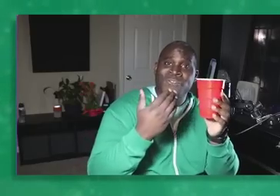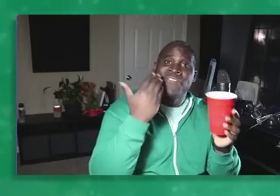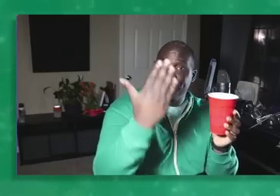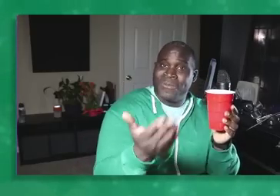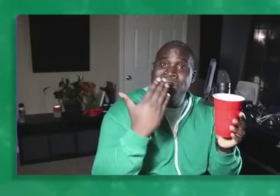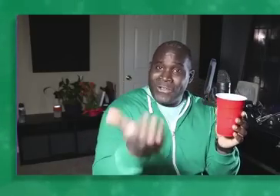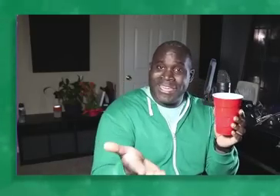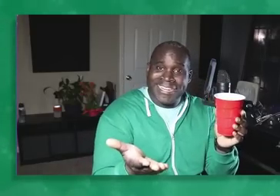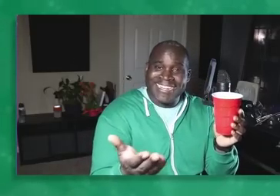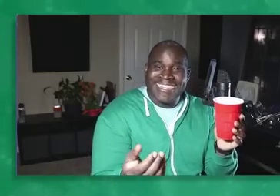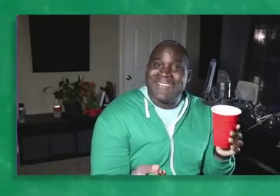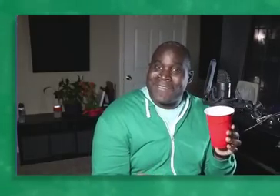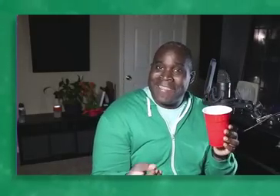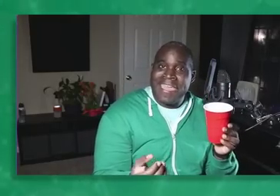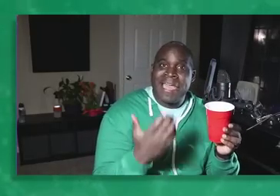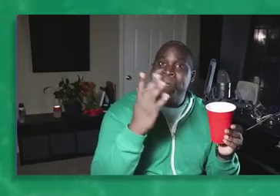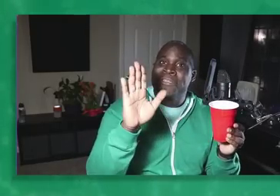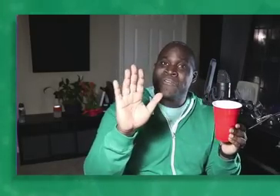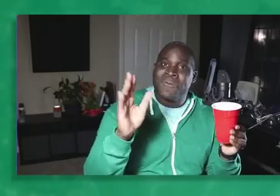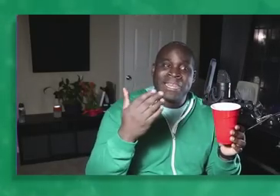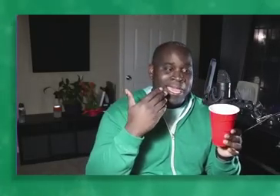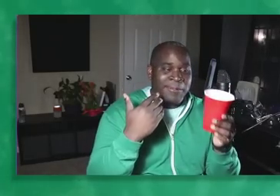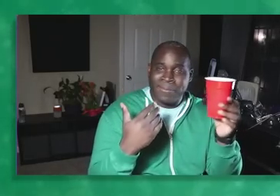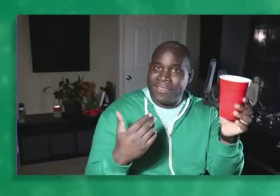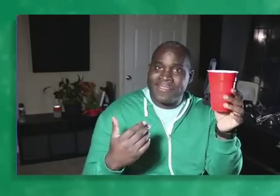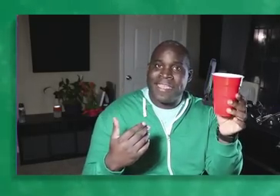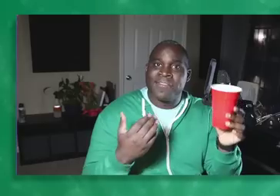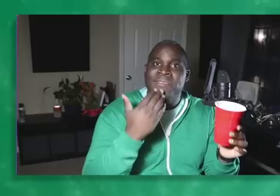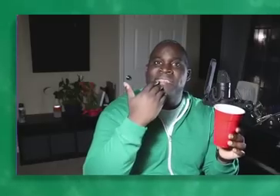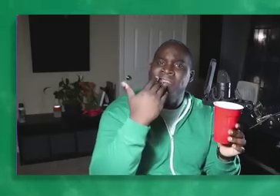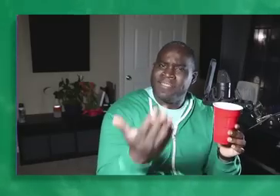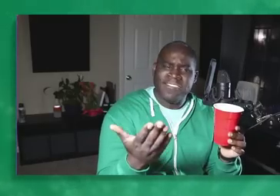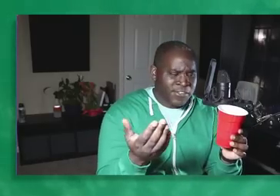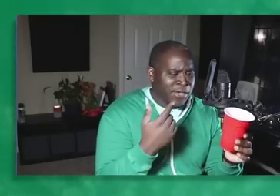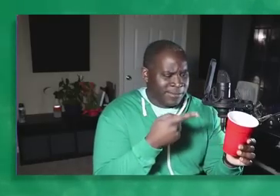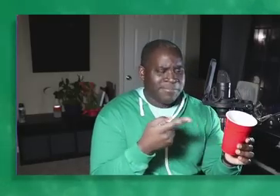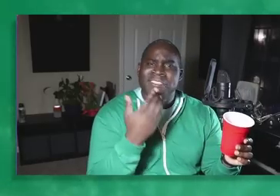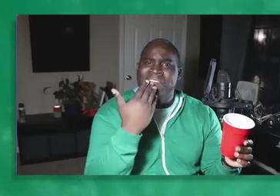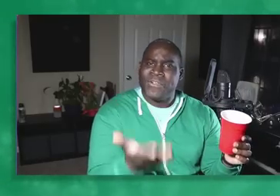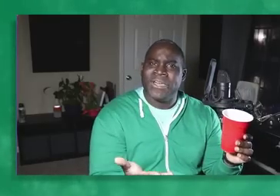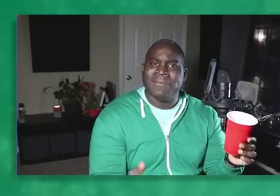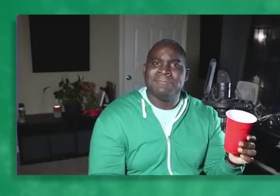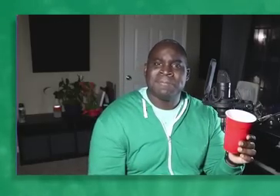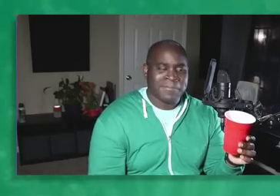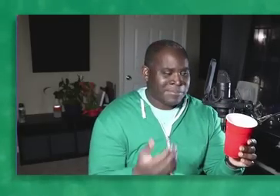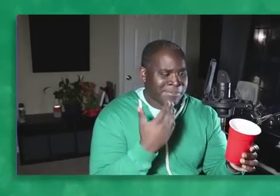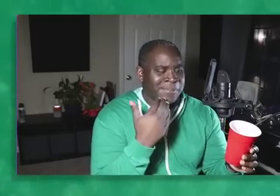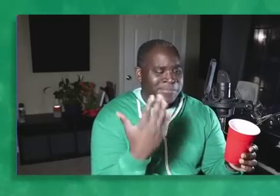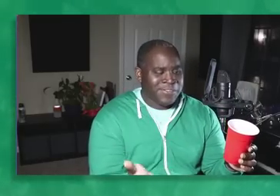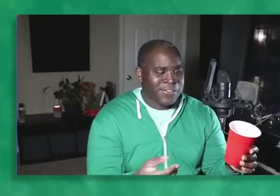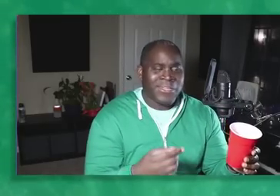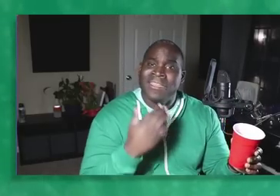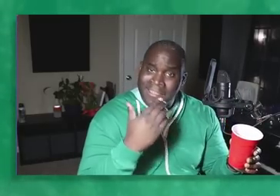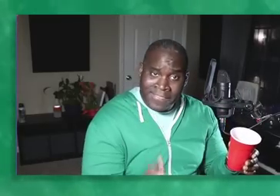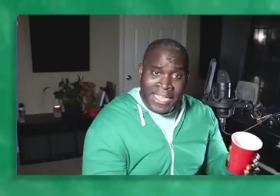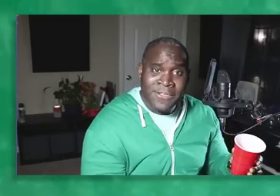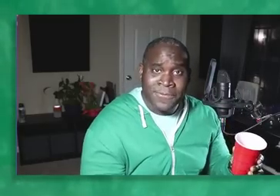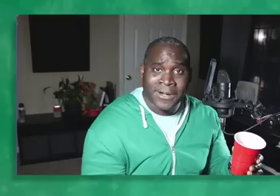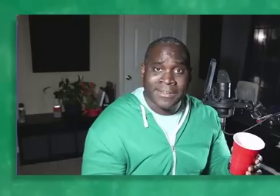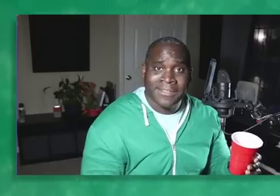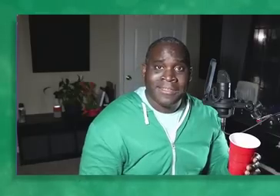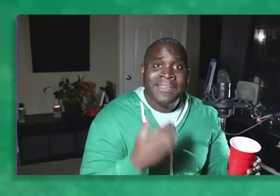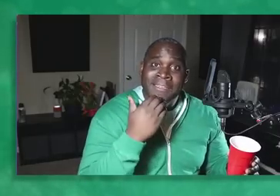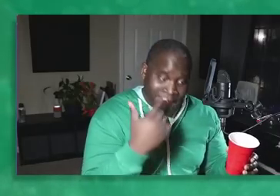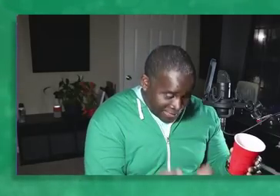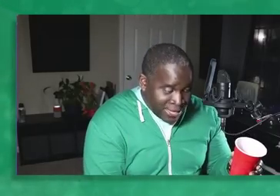This juice is good. You see that? I'm only using one hand because this hand's busy. This is good. This is good. This is good. Thank you